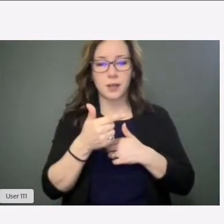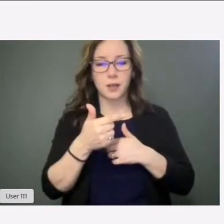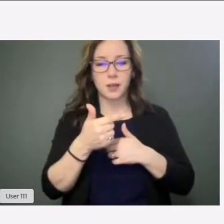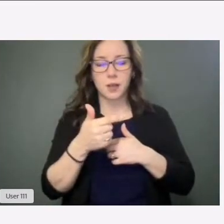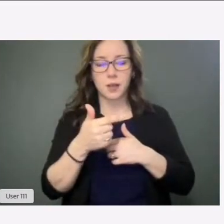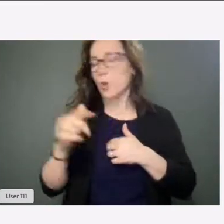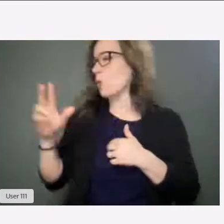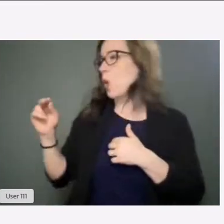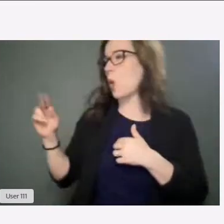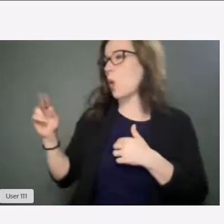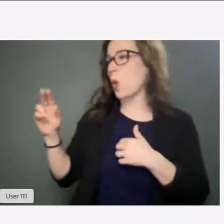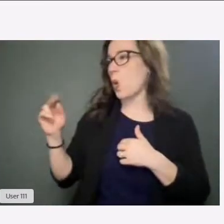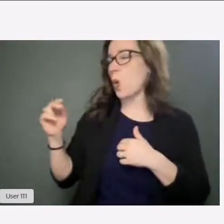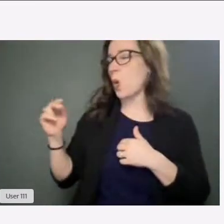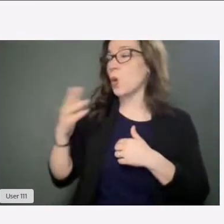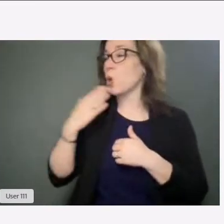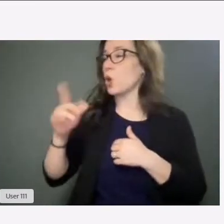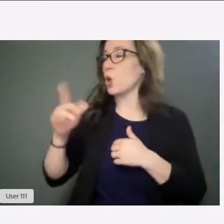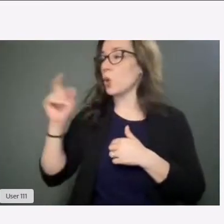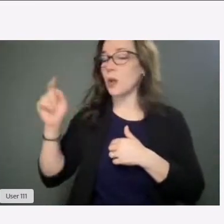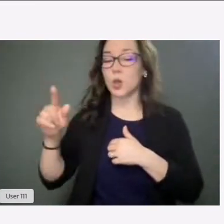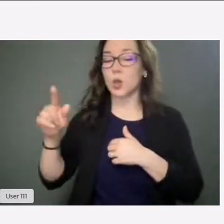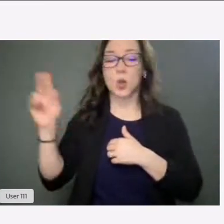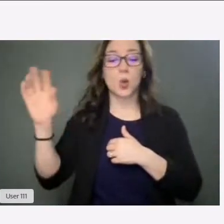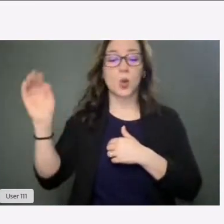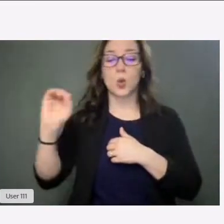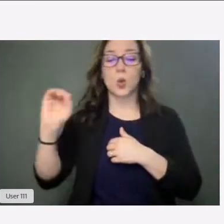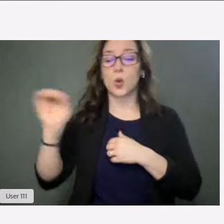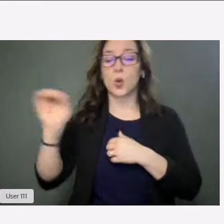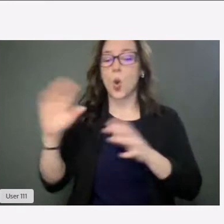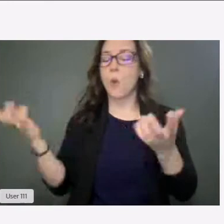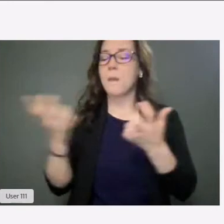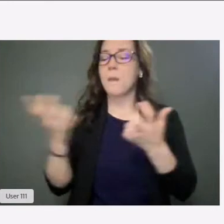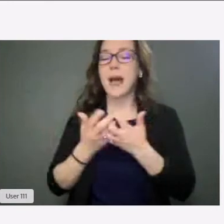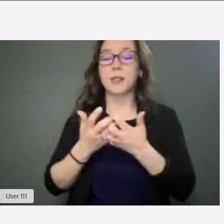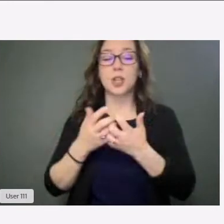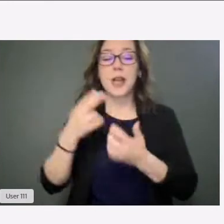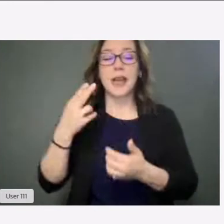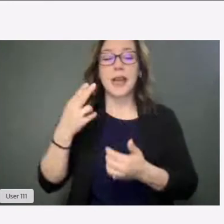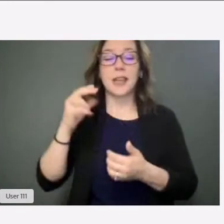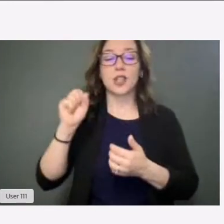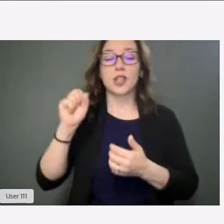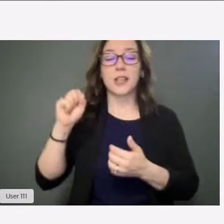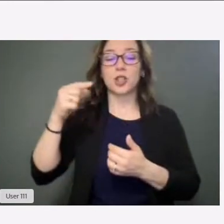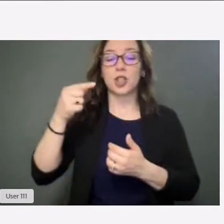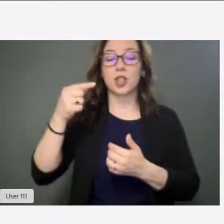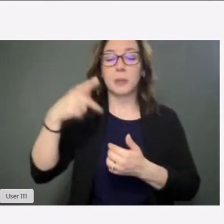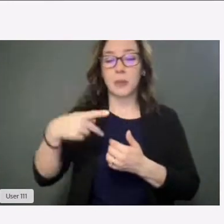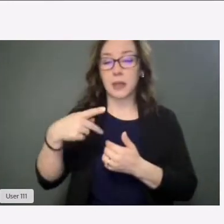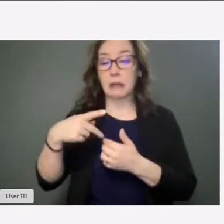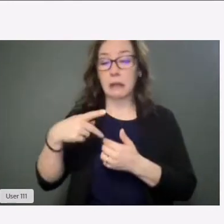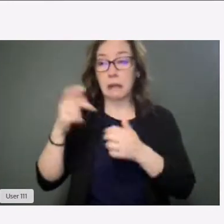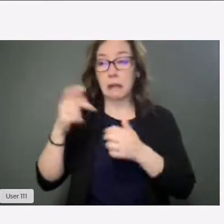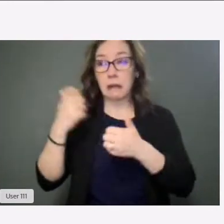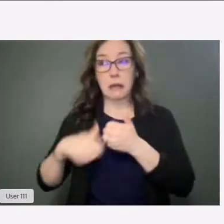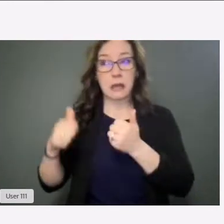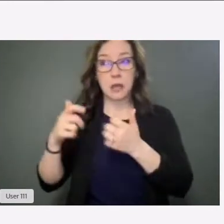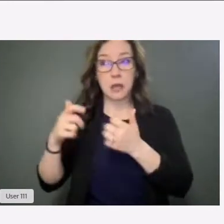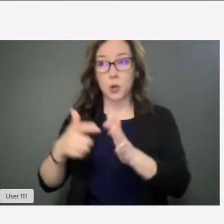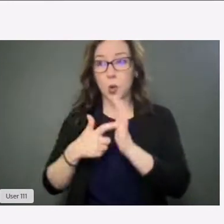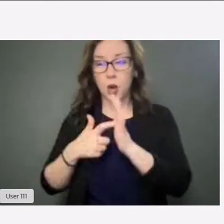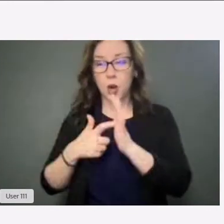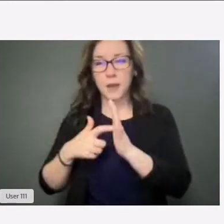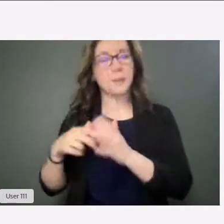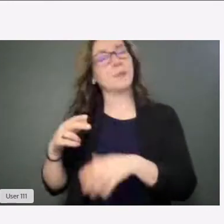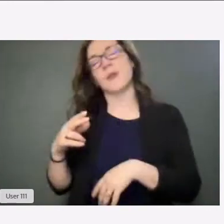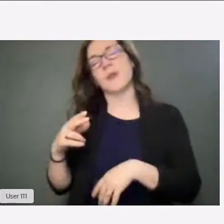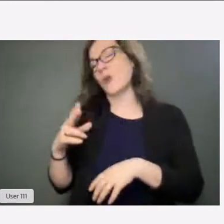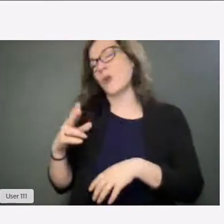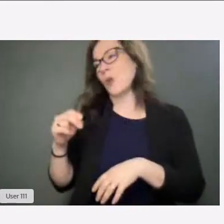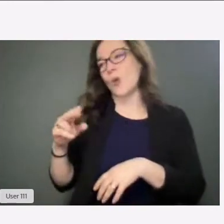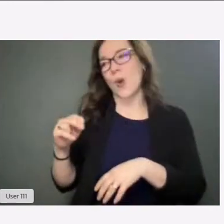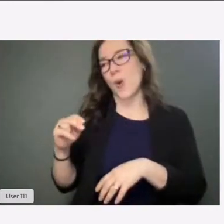not. No match requirement at all. Great. Yeah, see, I knew that much, Ginny, but I wanted to defer to you on that